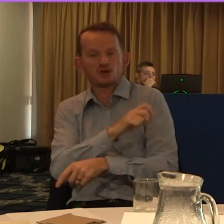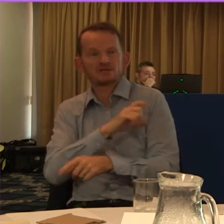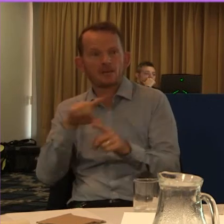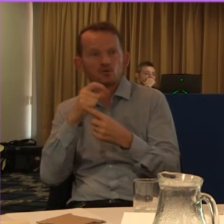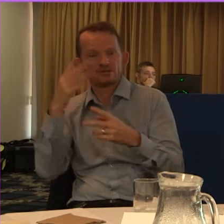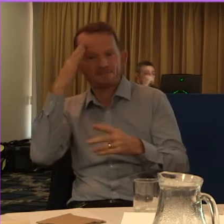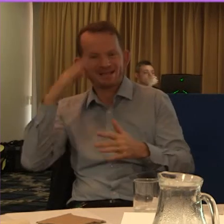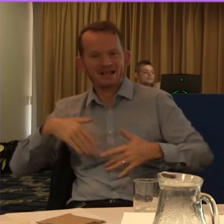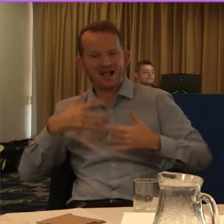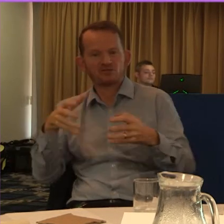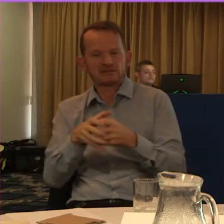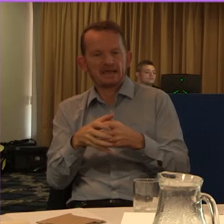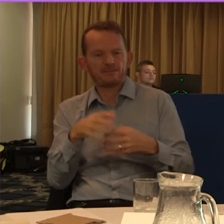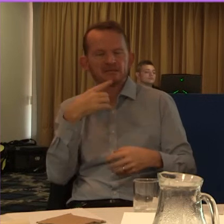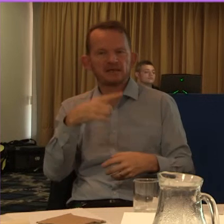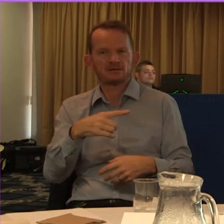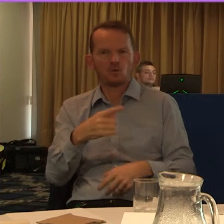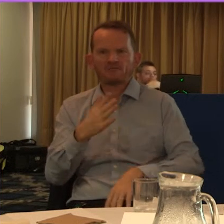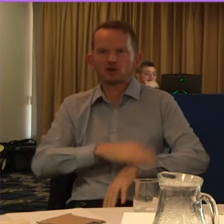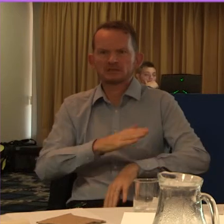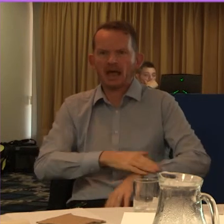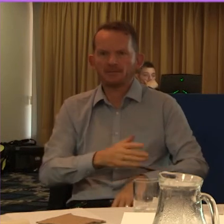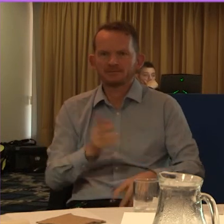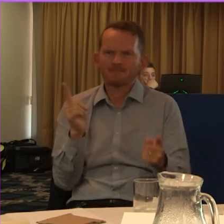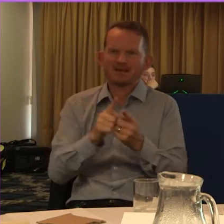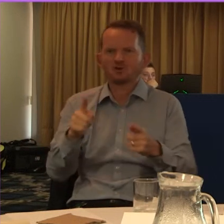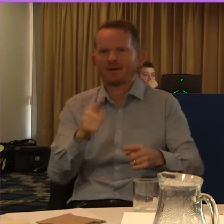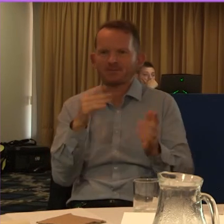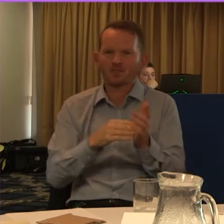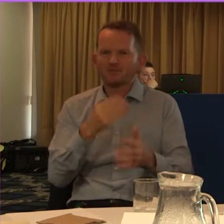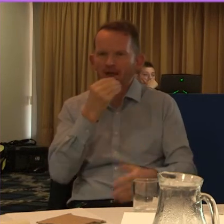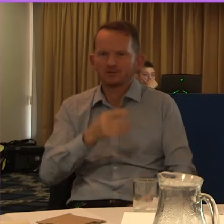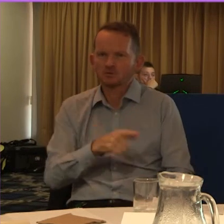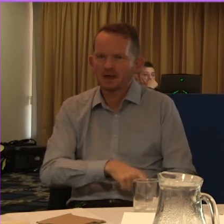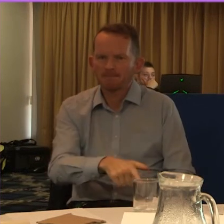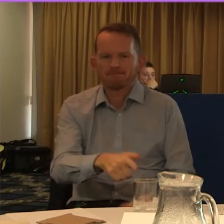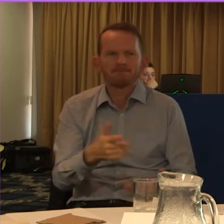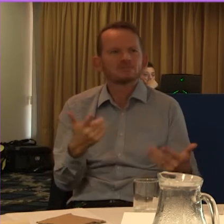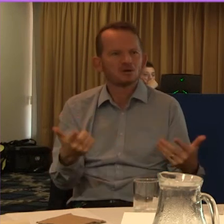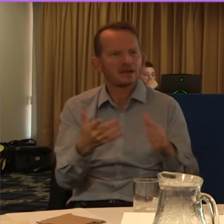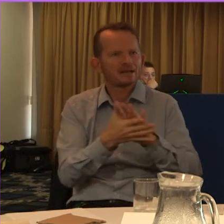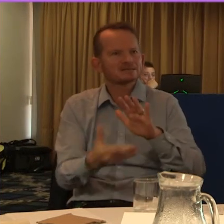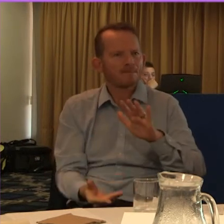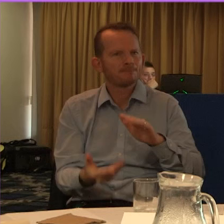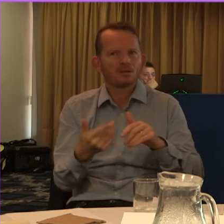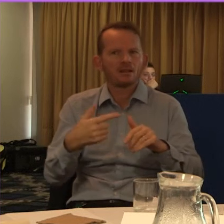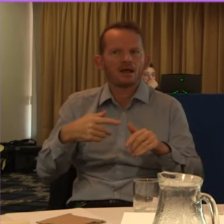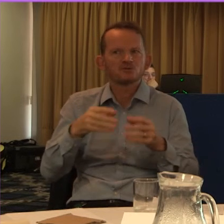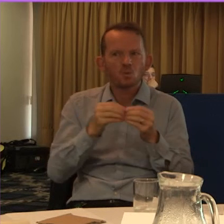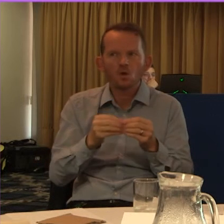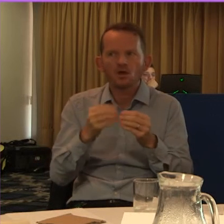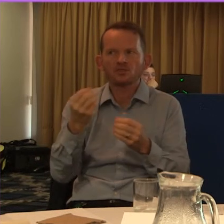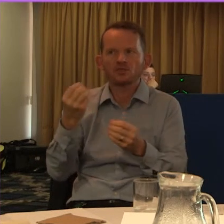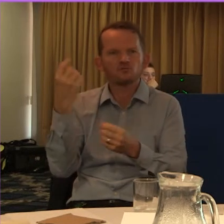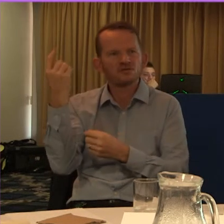health team there also, who said, well, we just don't have time for that. And I guess while that's just one example, it's worth reflecting where